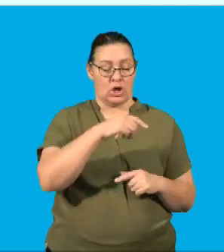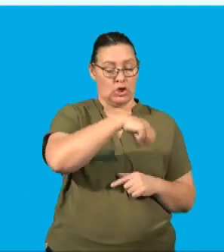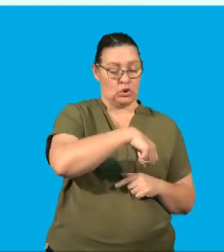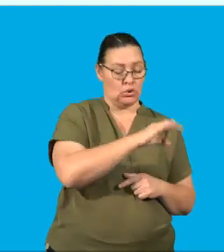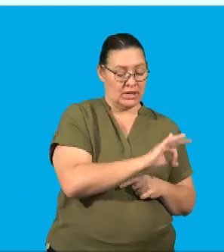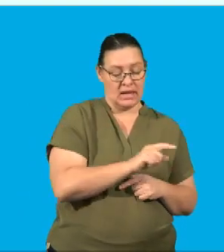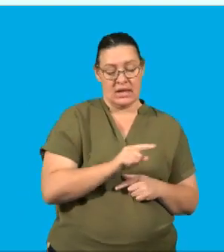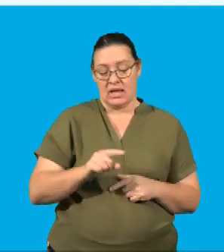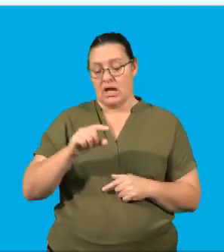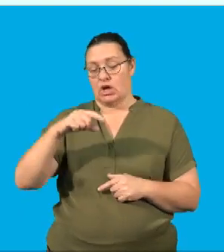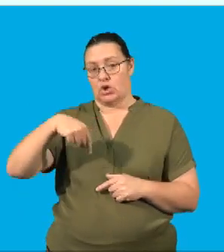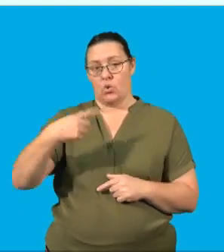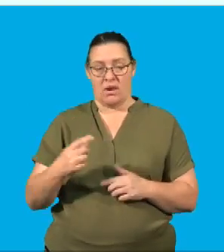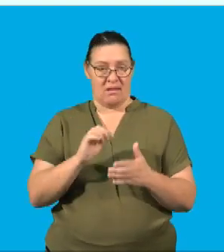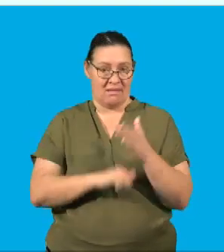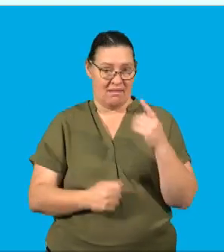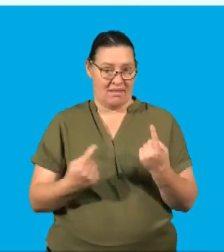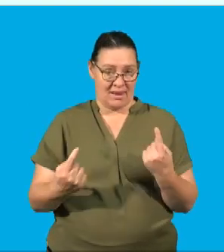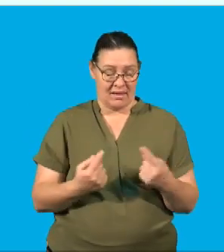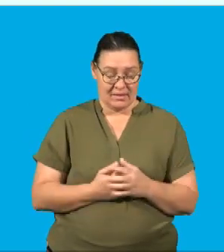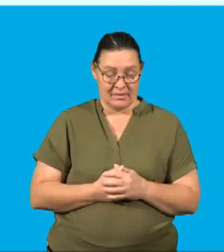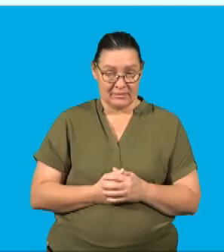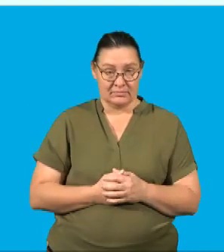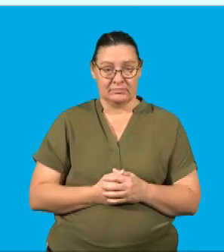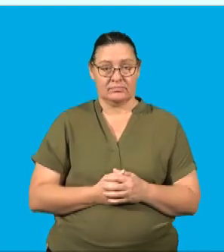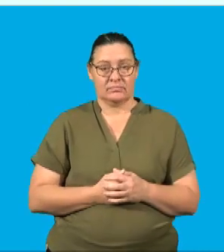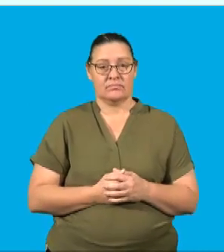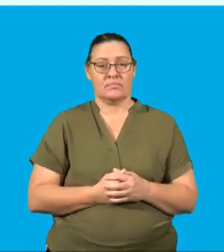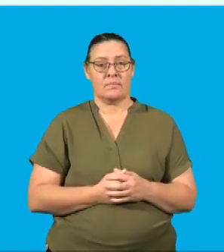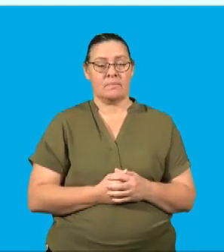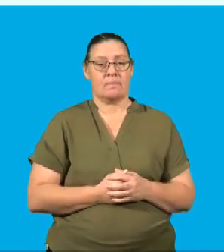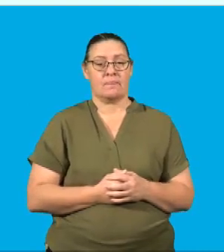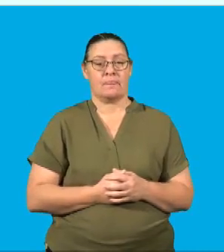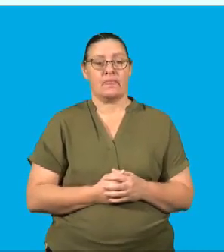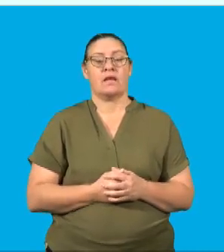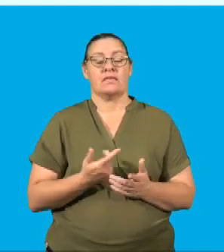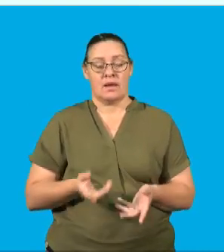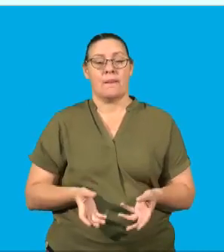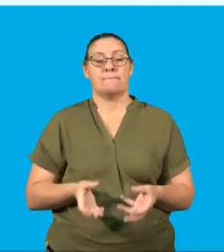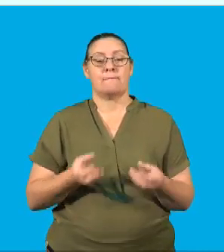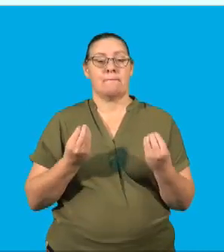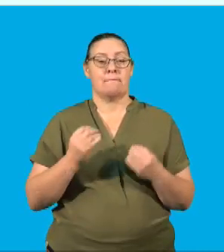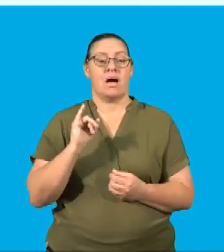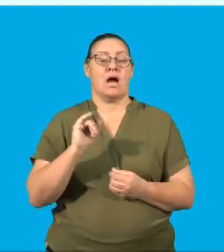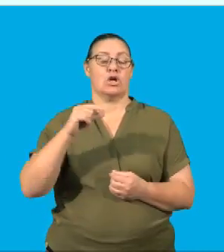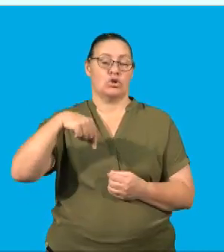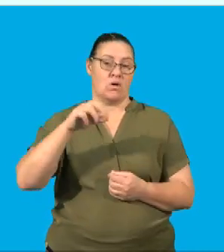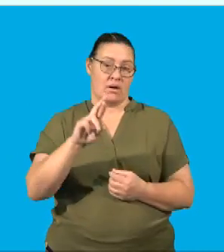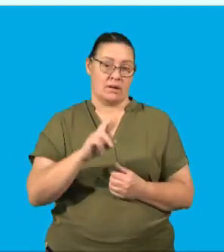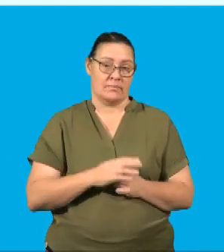and Q1. So when you subtract Q1 from Q3, you will get what? You'll get